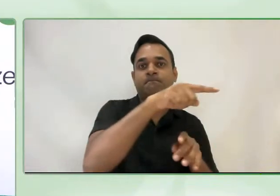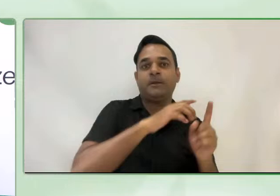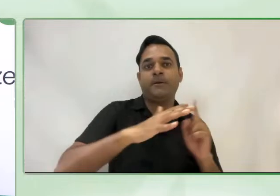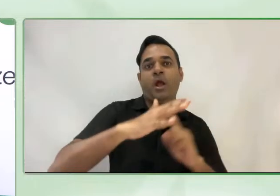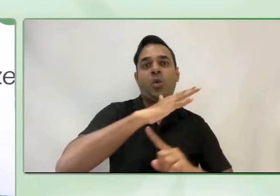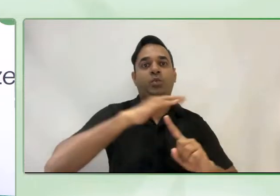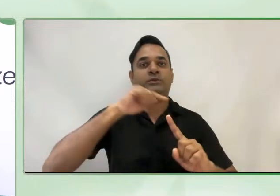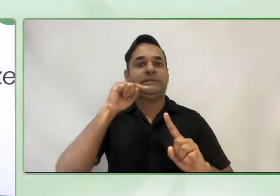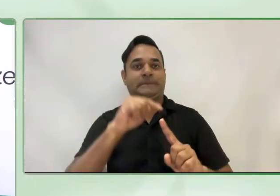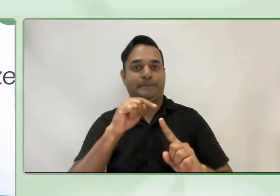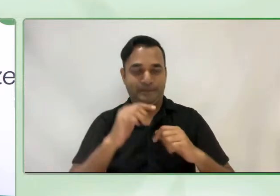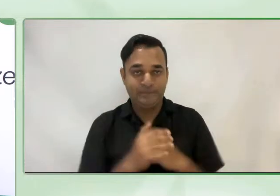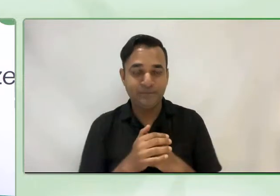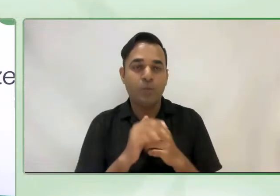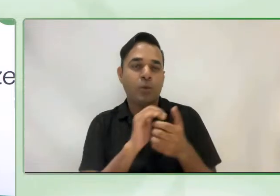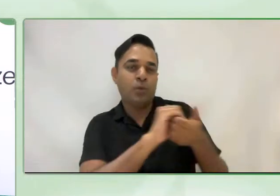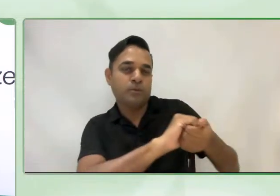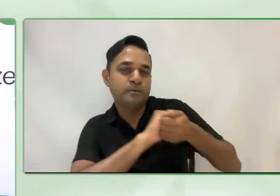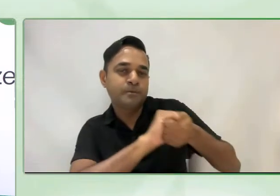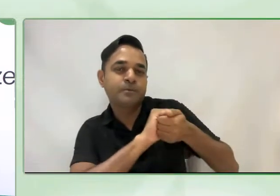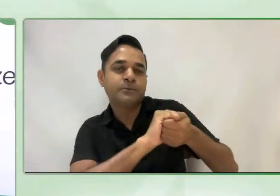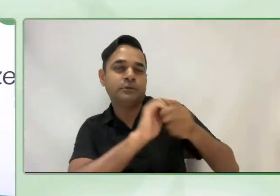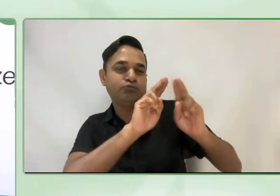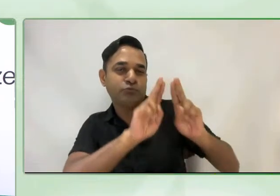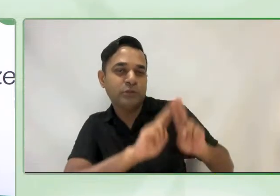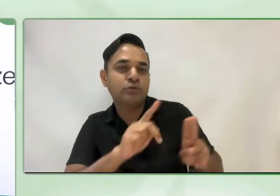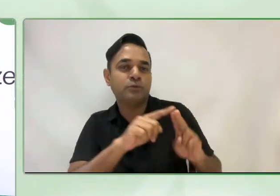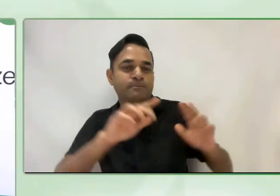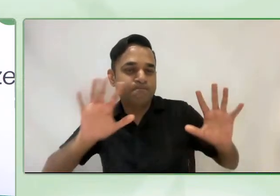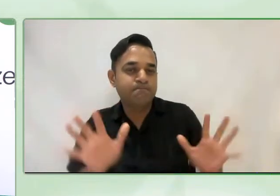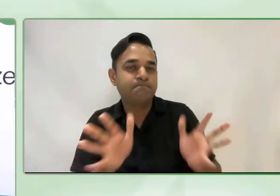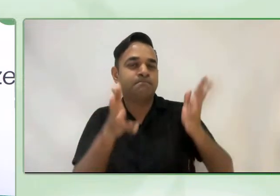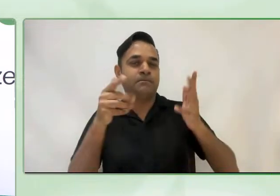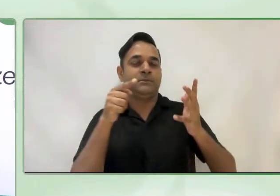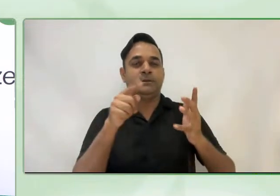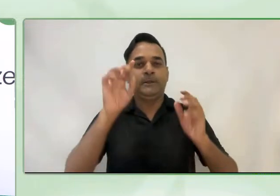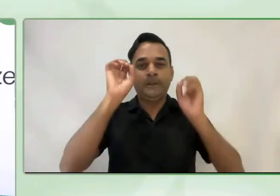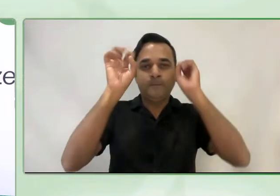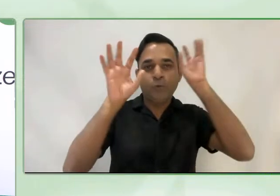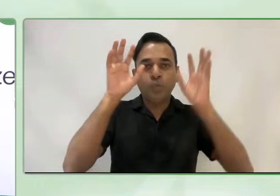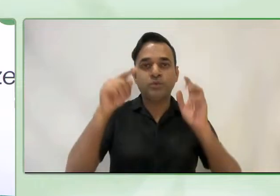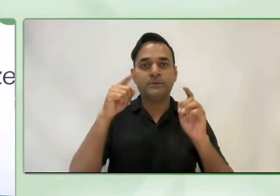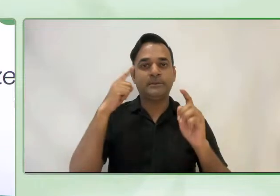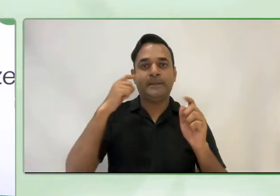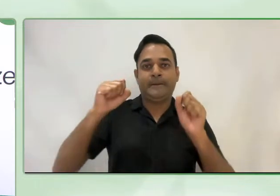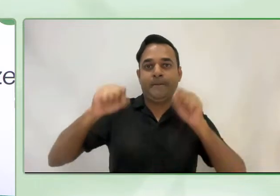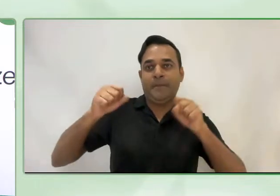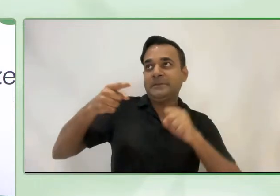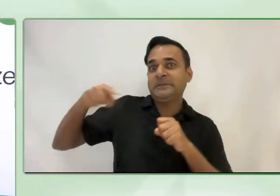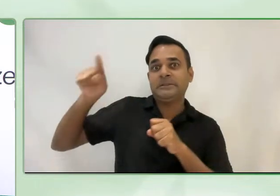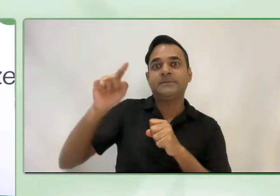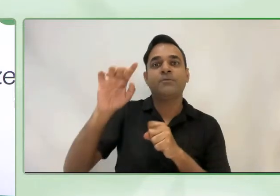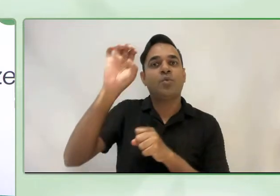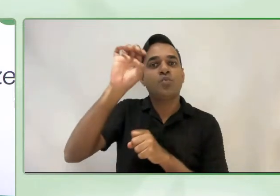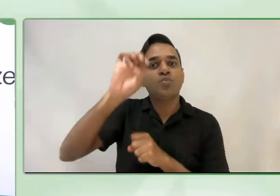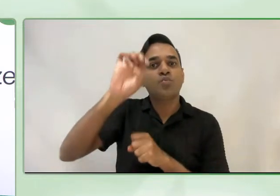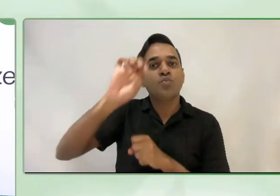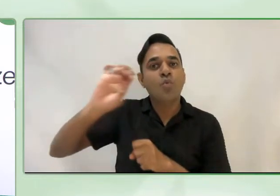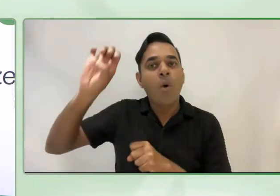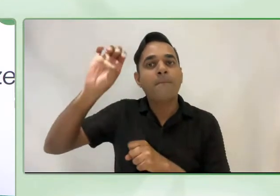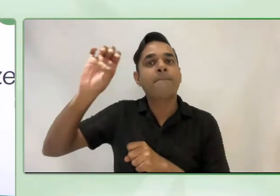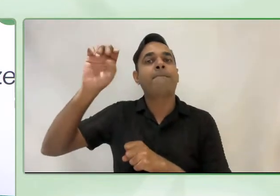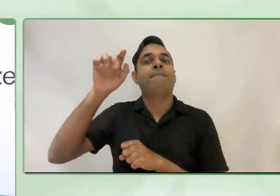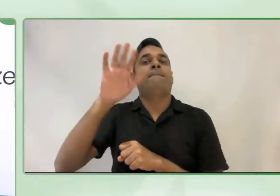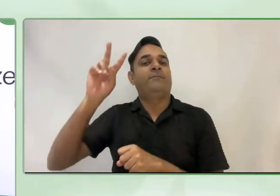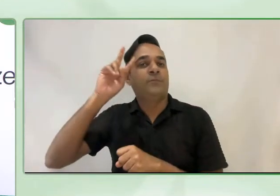And the next Discover Vienna will be during Vienna Up, not related to a specific industry,